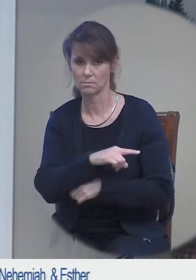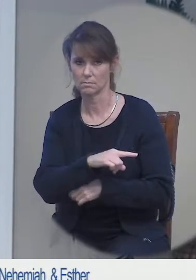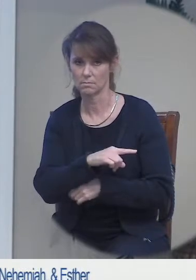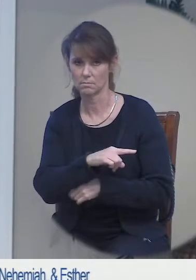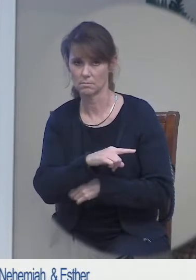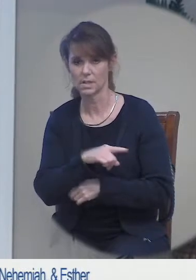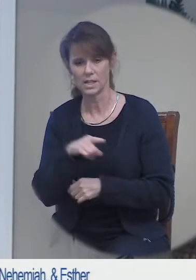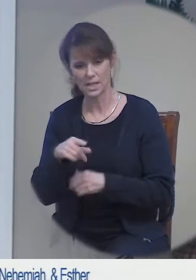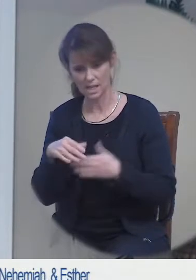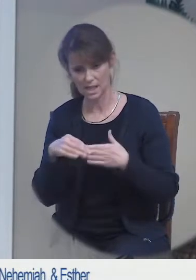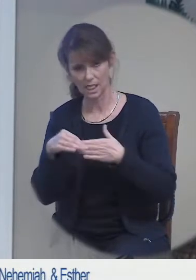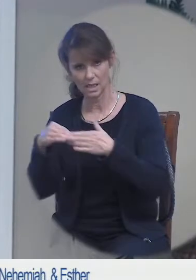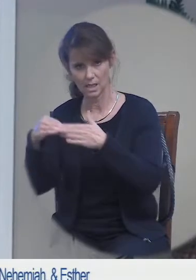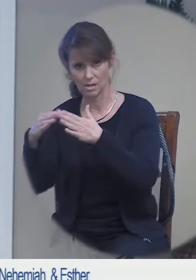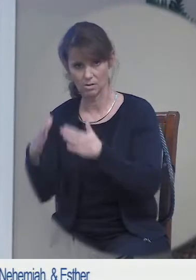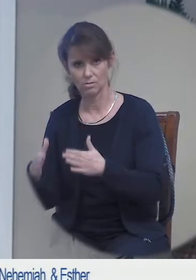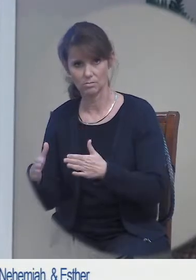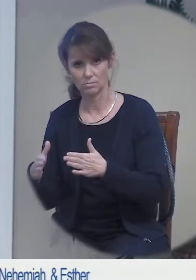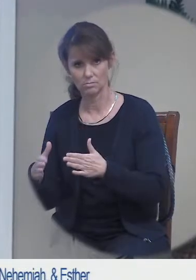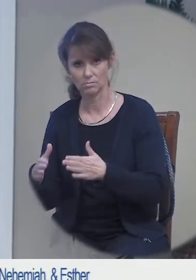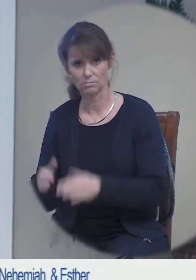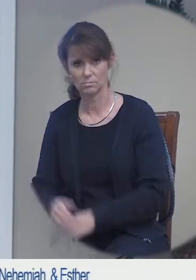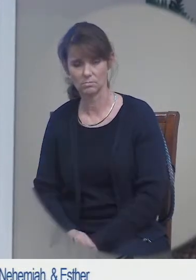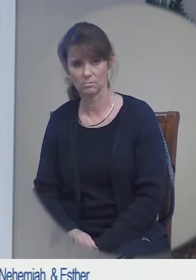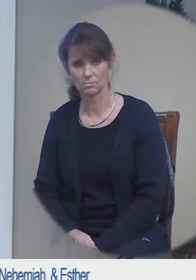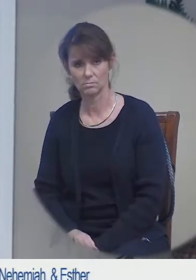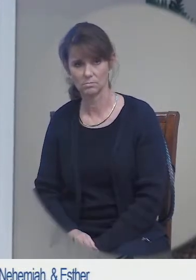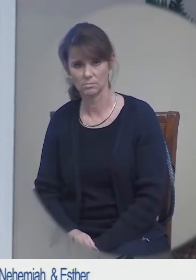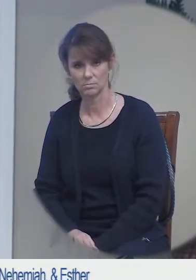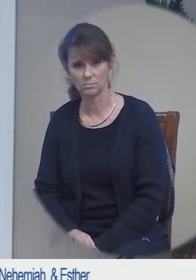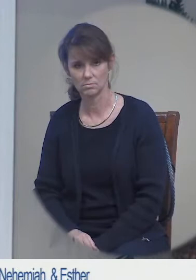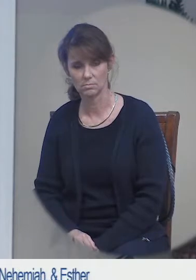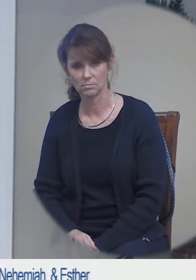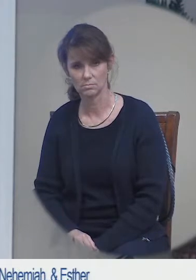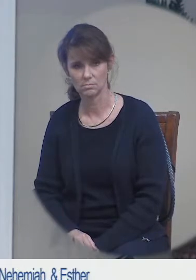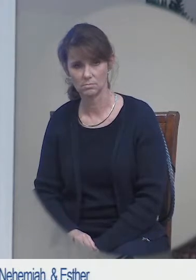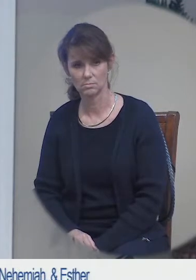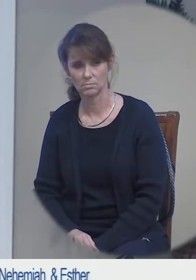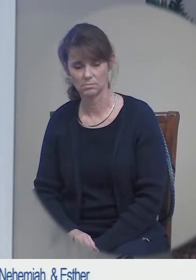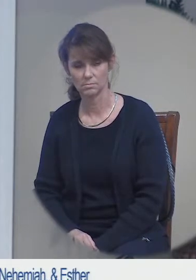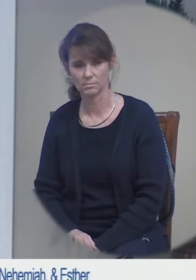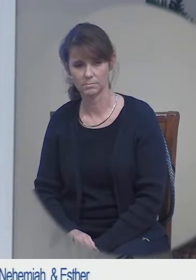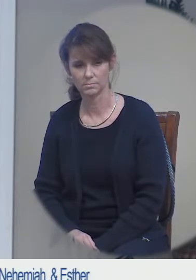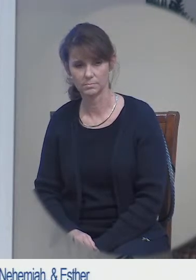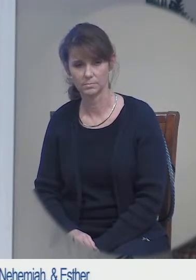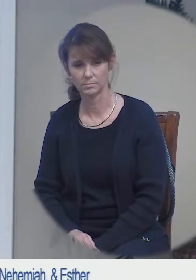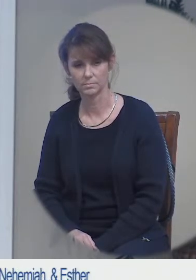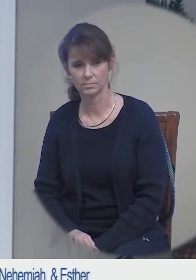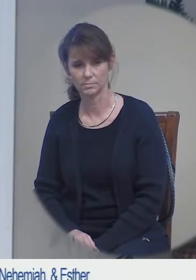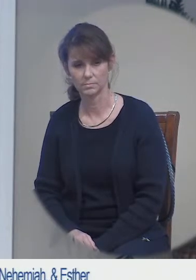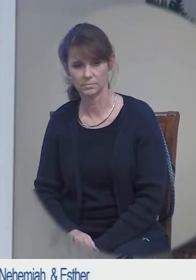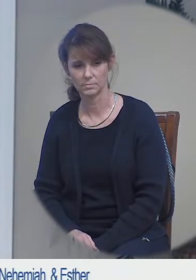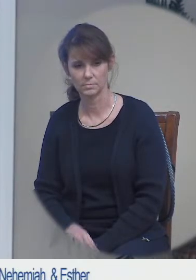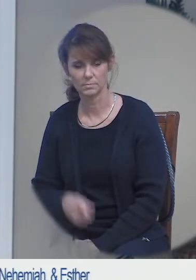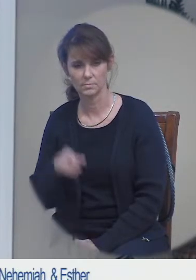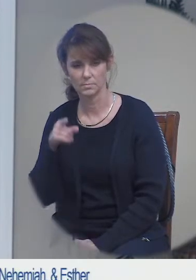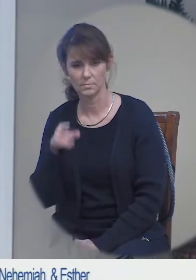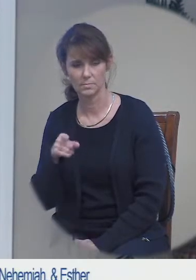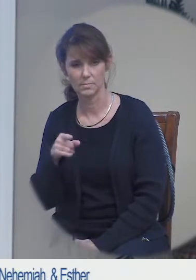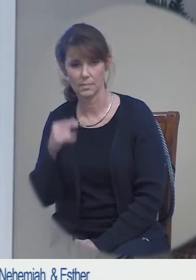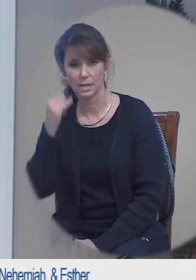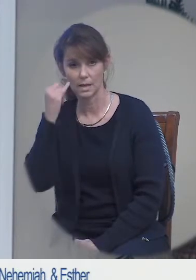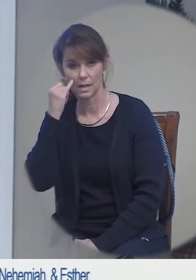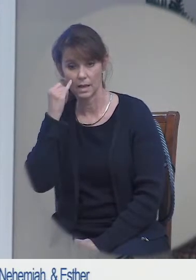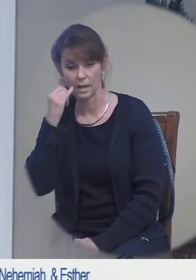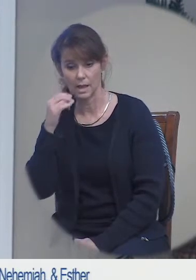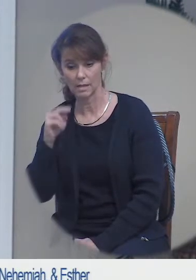the front. It's hard to call these guys to account if you were doing something similar or not doing anything